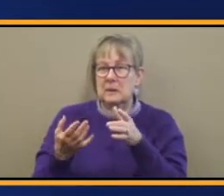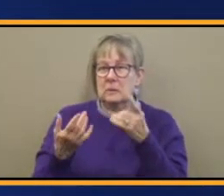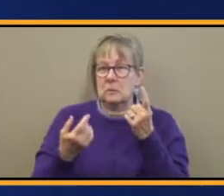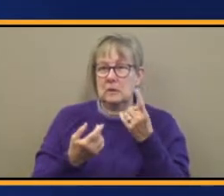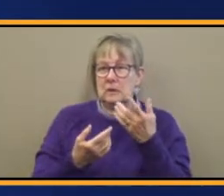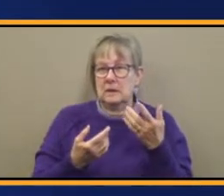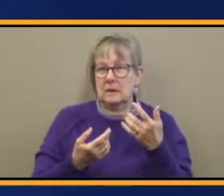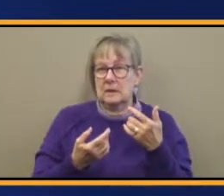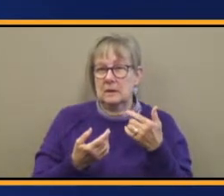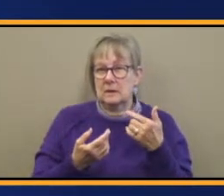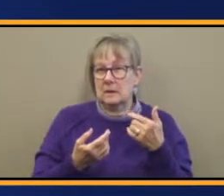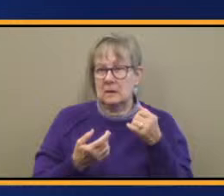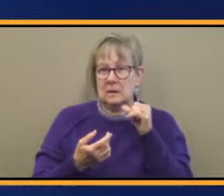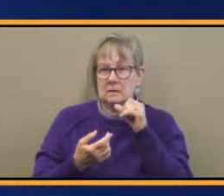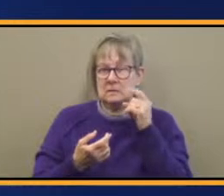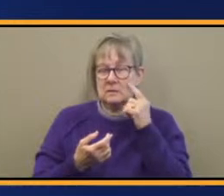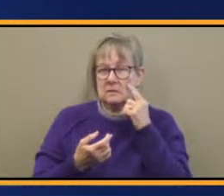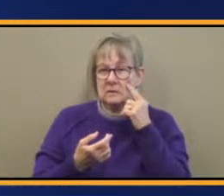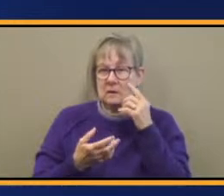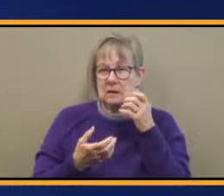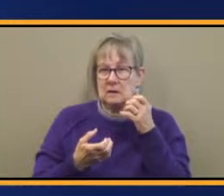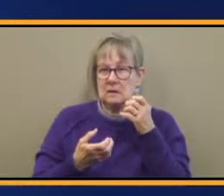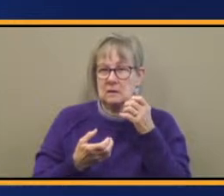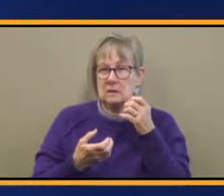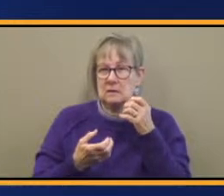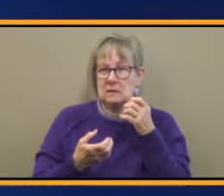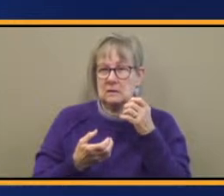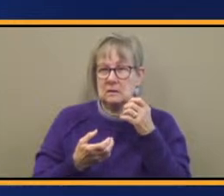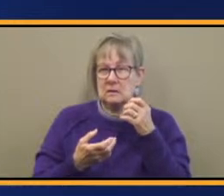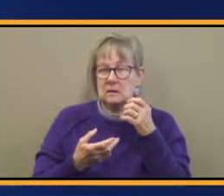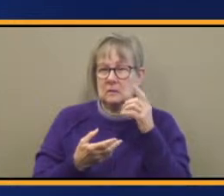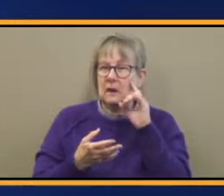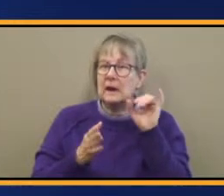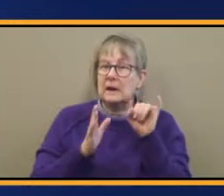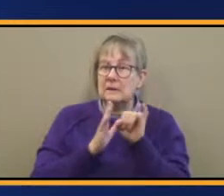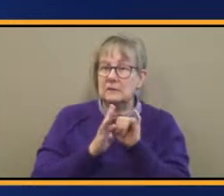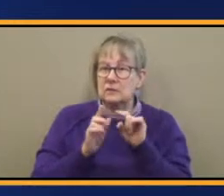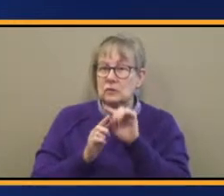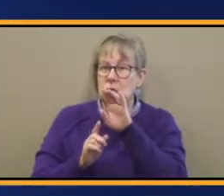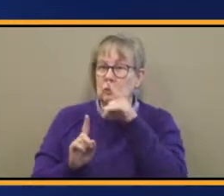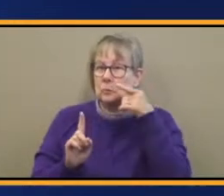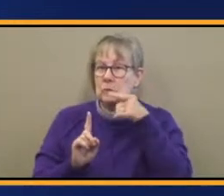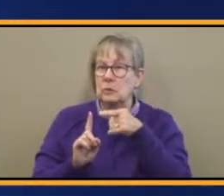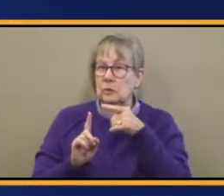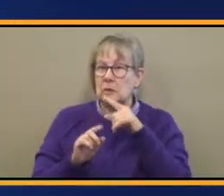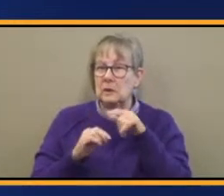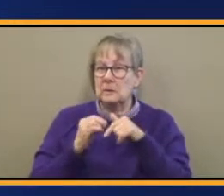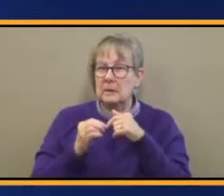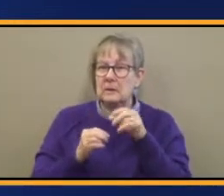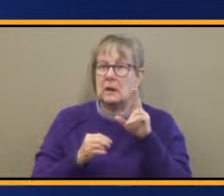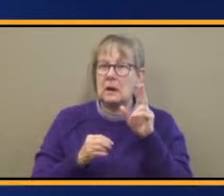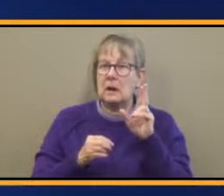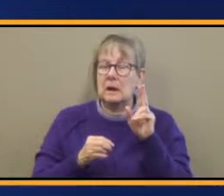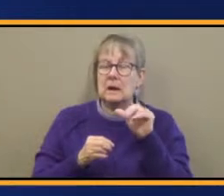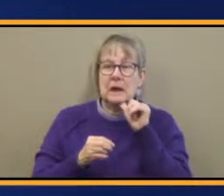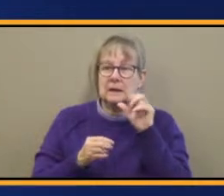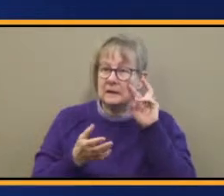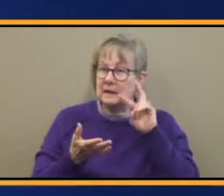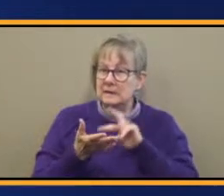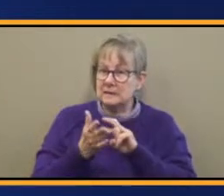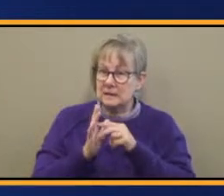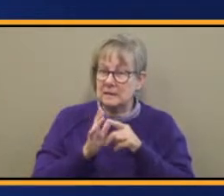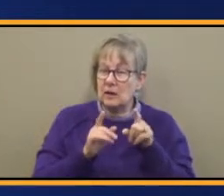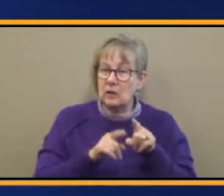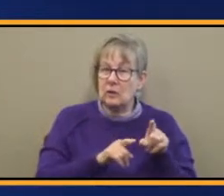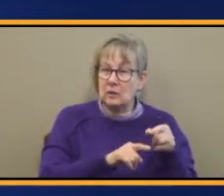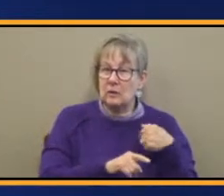to, and I don't think we touched on it, but we're identifying, to your point about unintended consequences, in a good way.